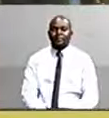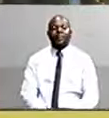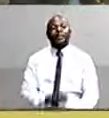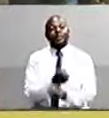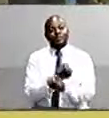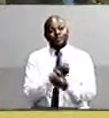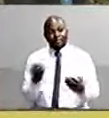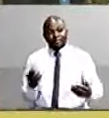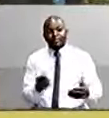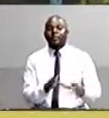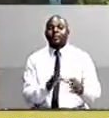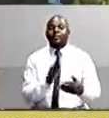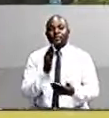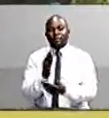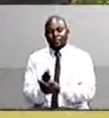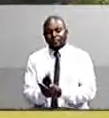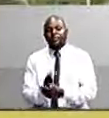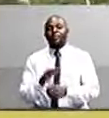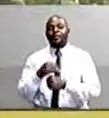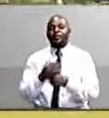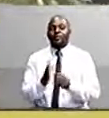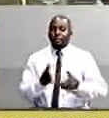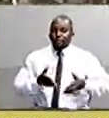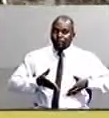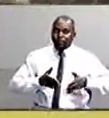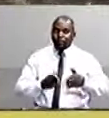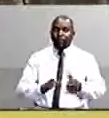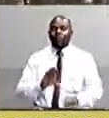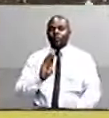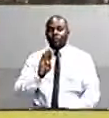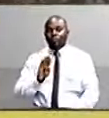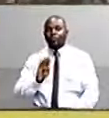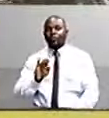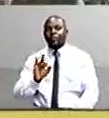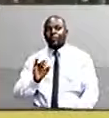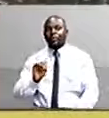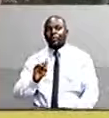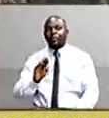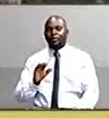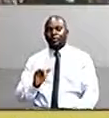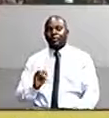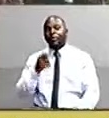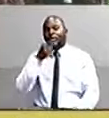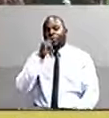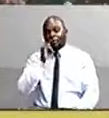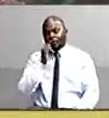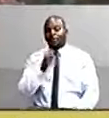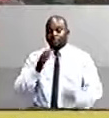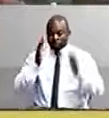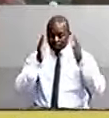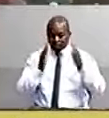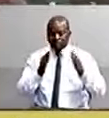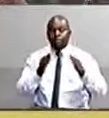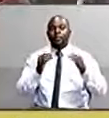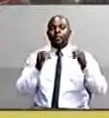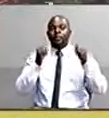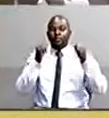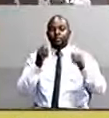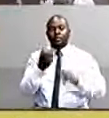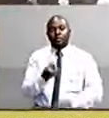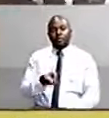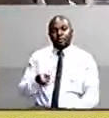Several stopovers were made along the route to Birembo, with President Museveni re-emphasizing the campaign to